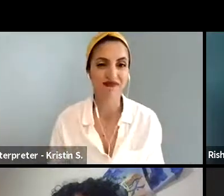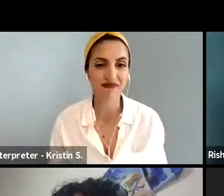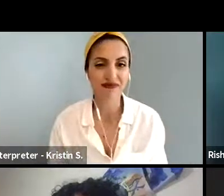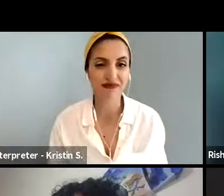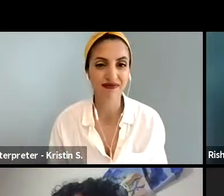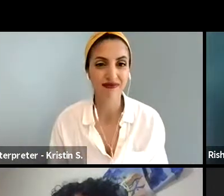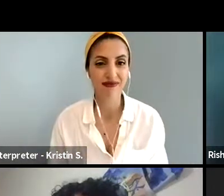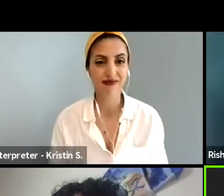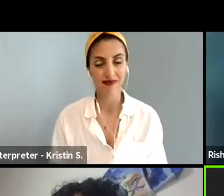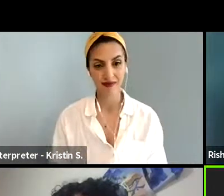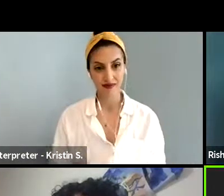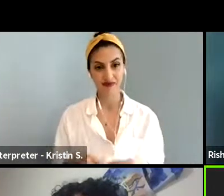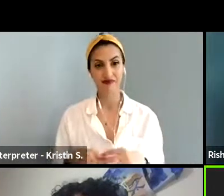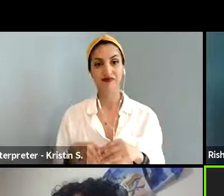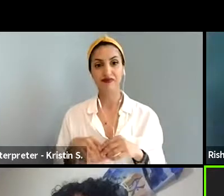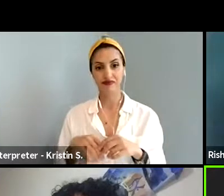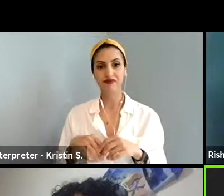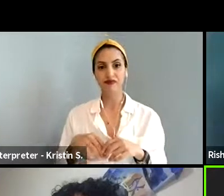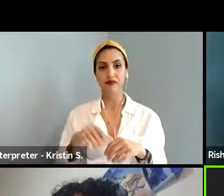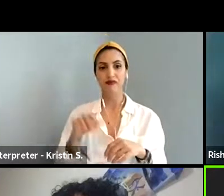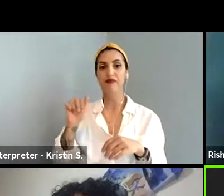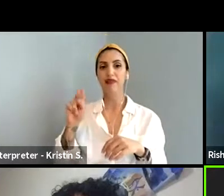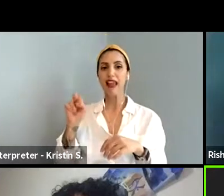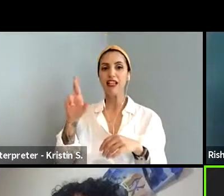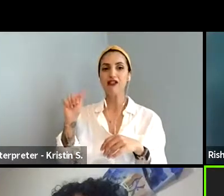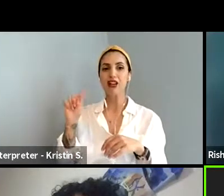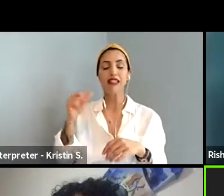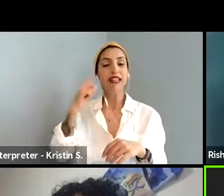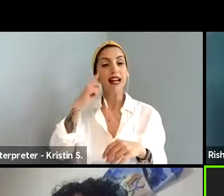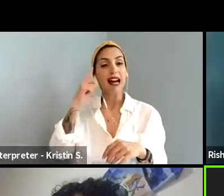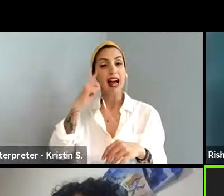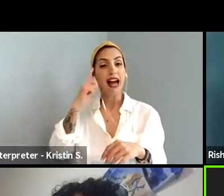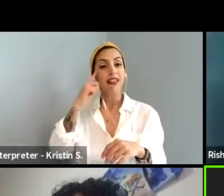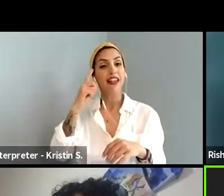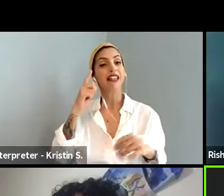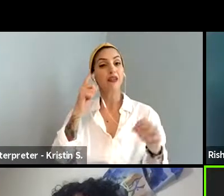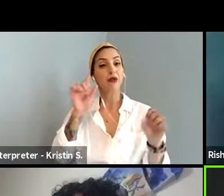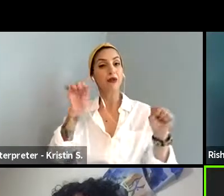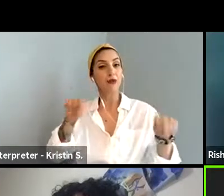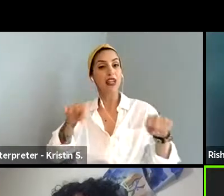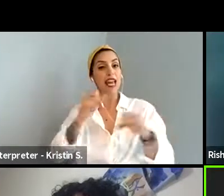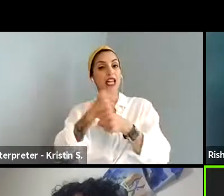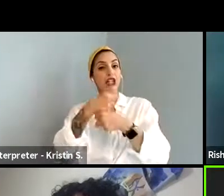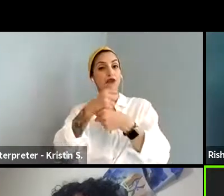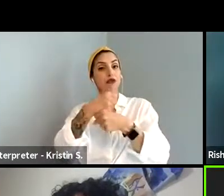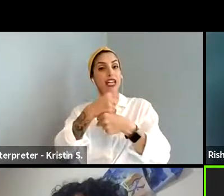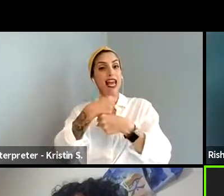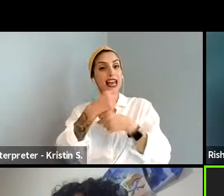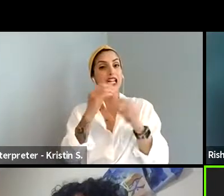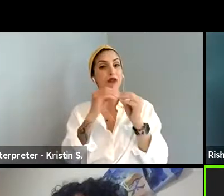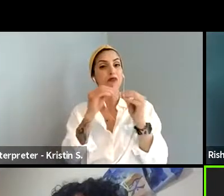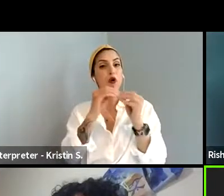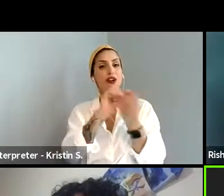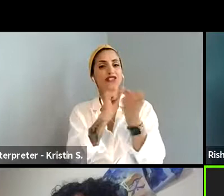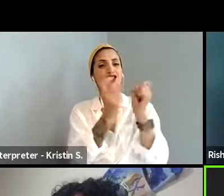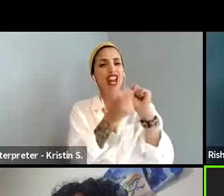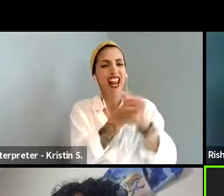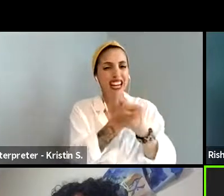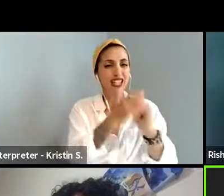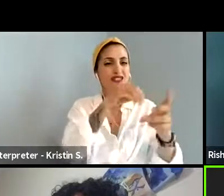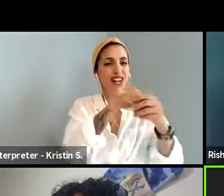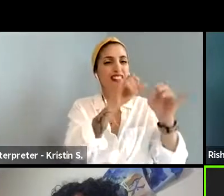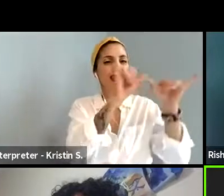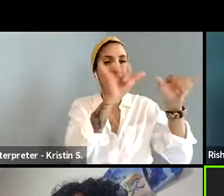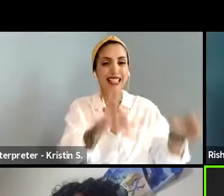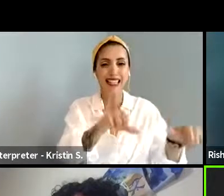we can create more systemic change when we let go of all this confinement.